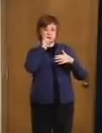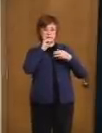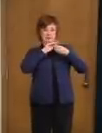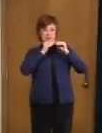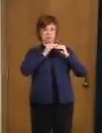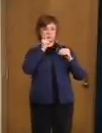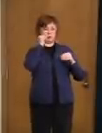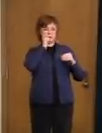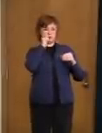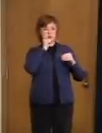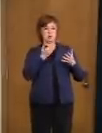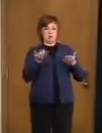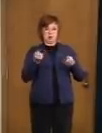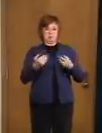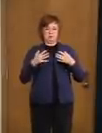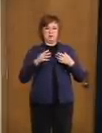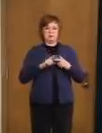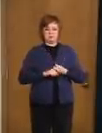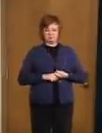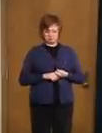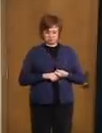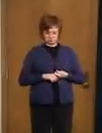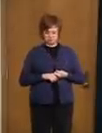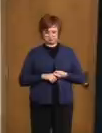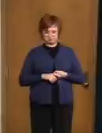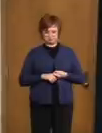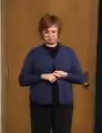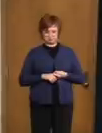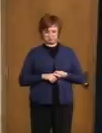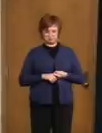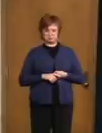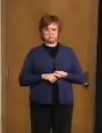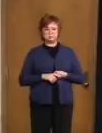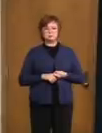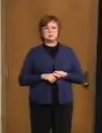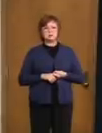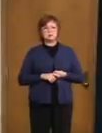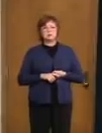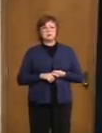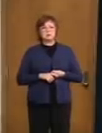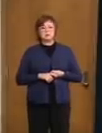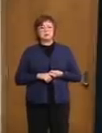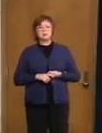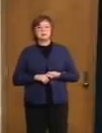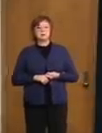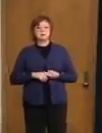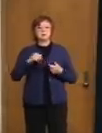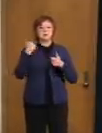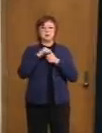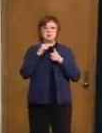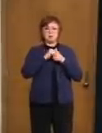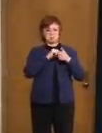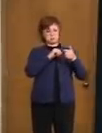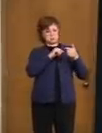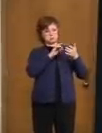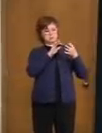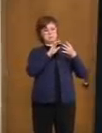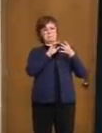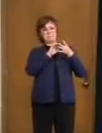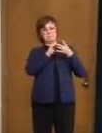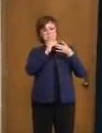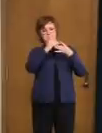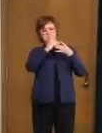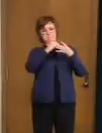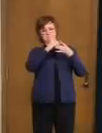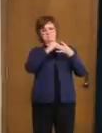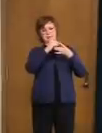our first true wave starting, by kind of really picking up speed like by mid-November, but it is a seesaw pattern.